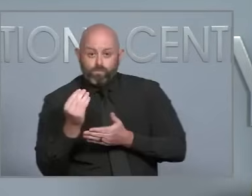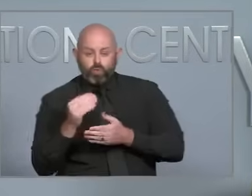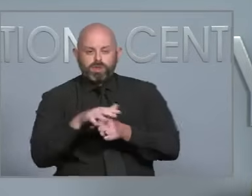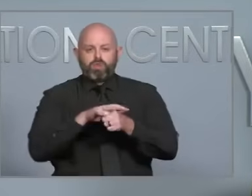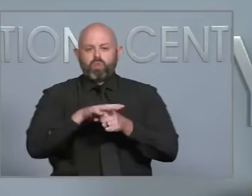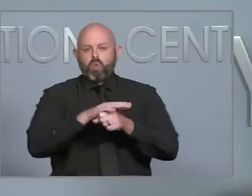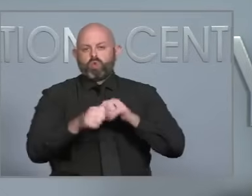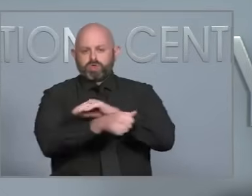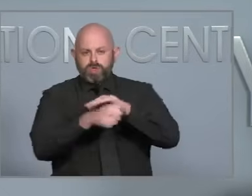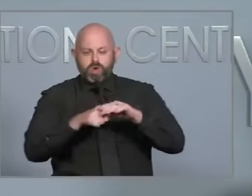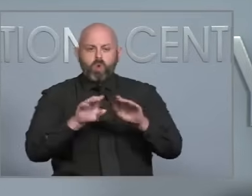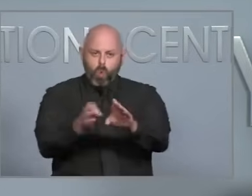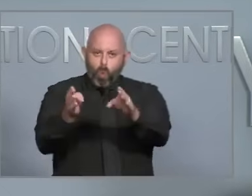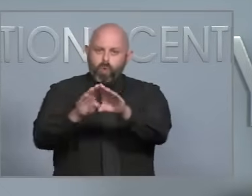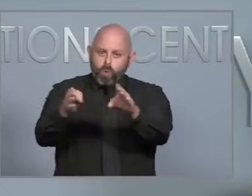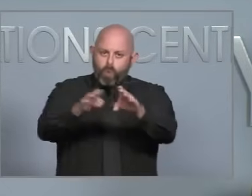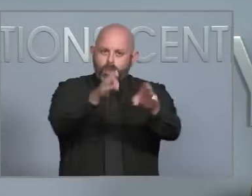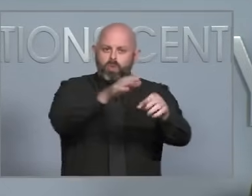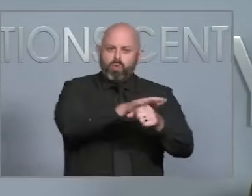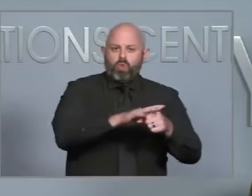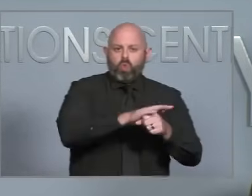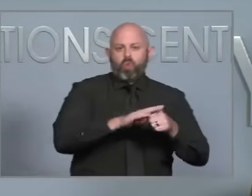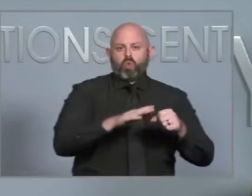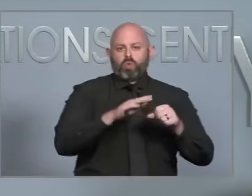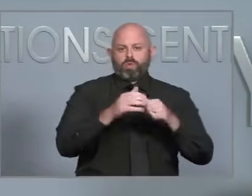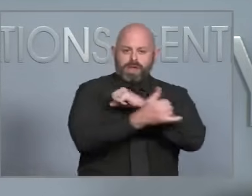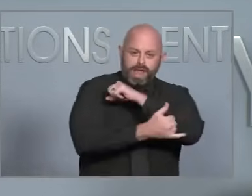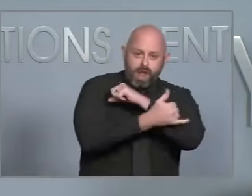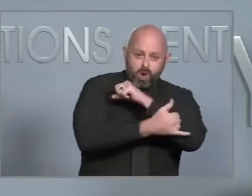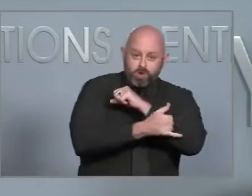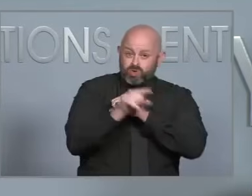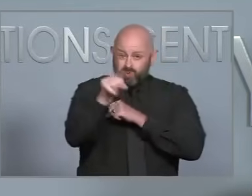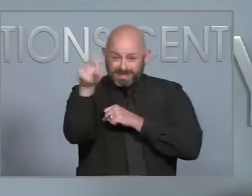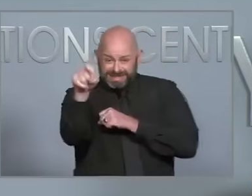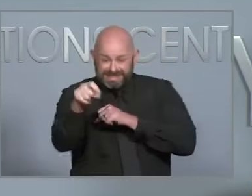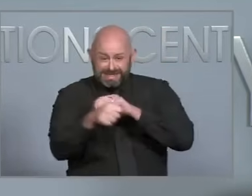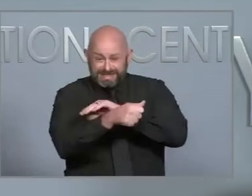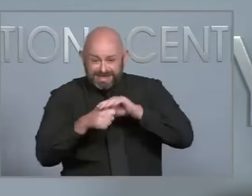opened in multiple counties, and for updated shelter information, please visit